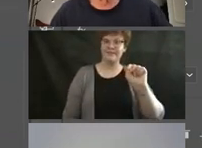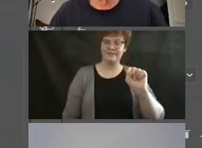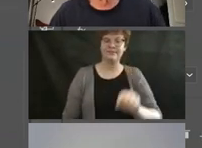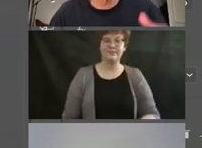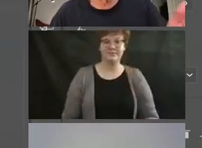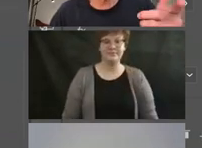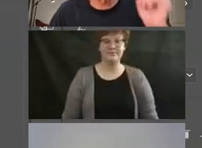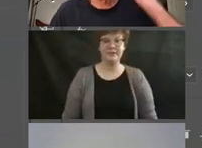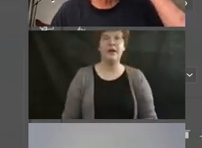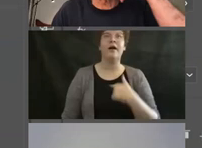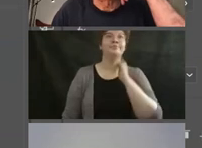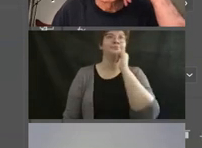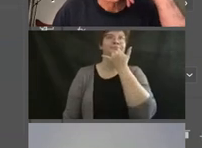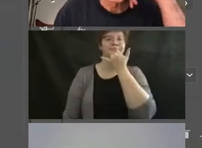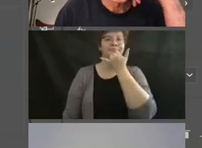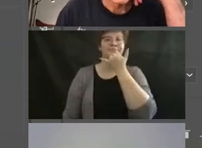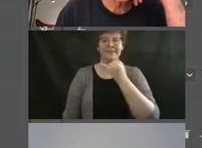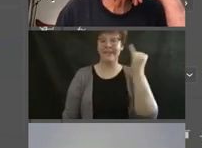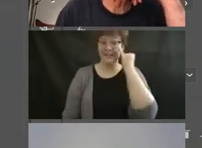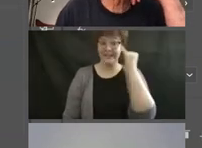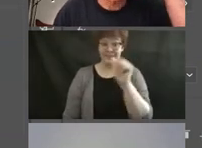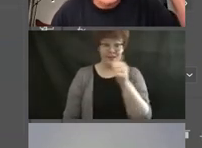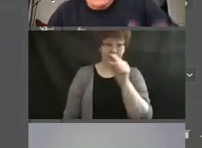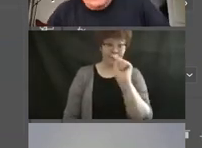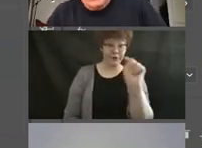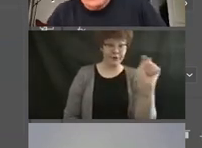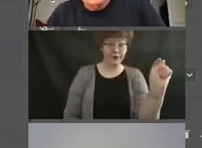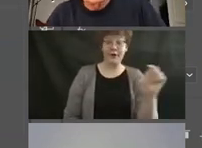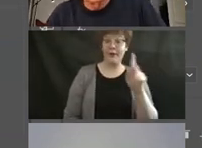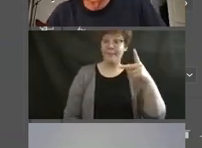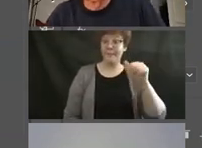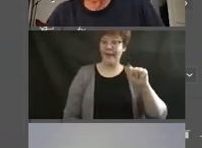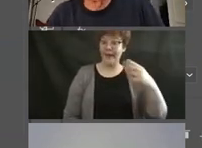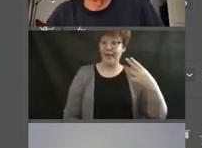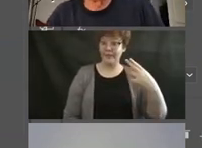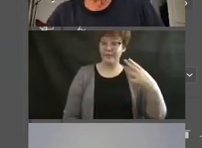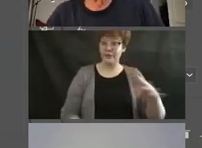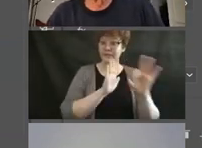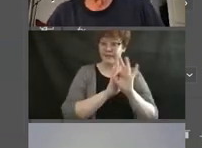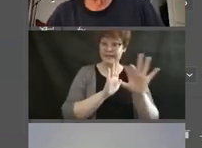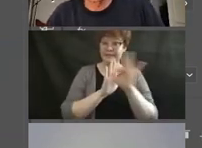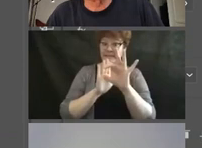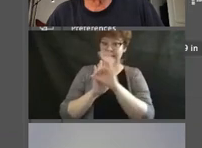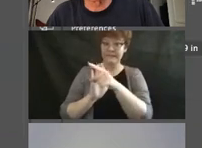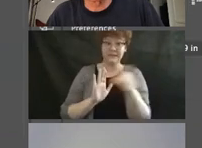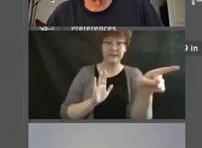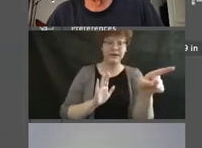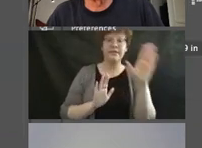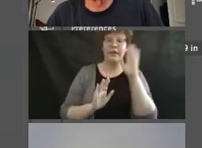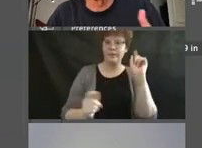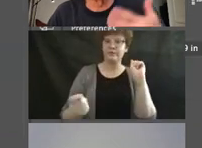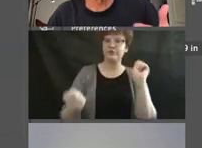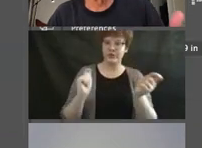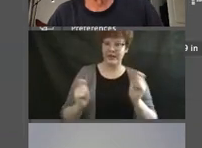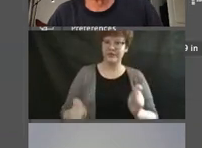what? I goofed. As long as these others paths are selected, then they will change accordingly